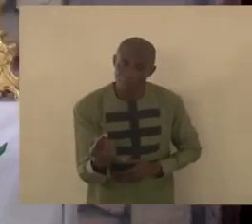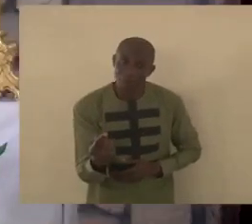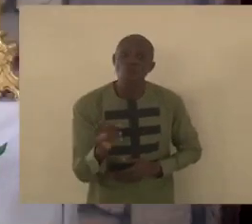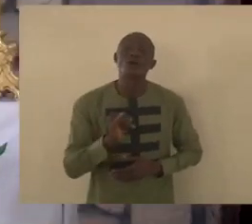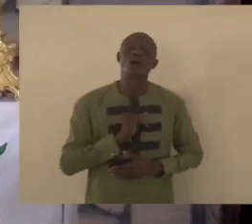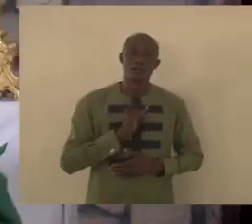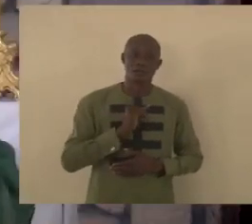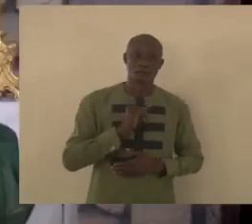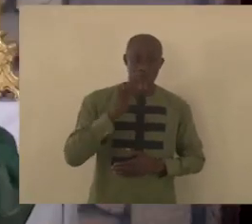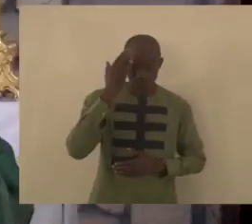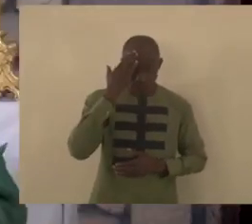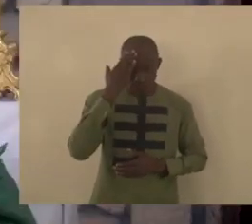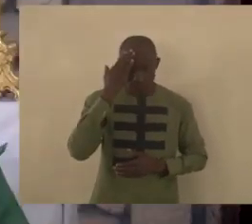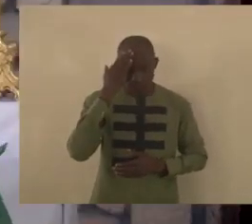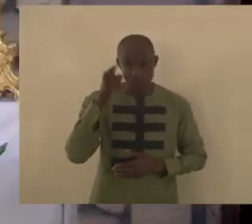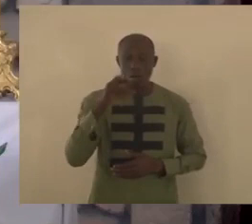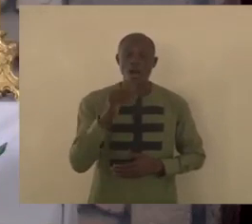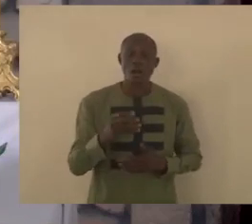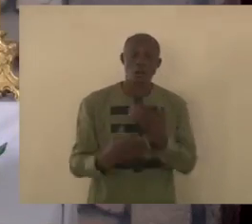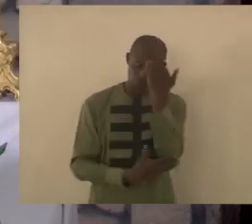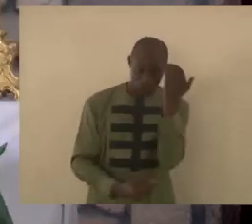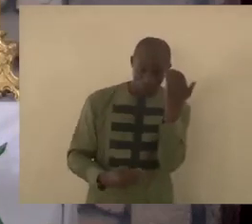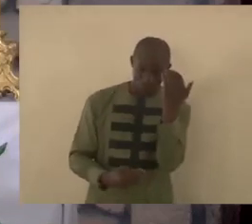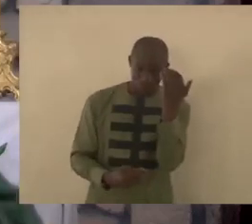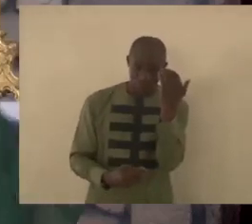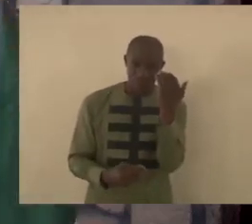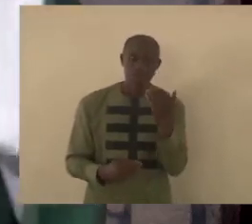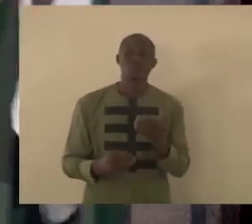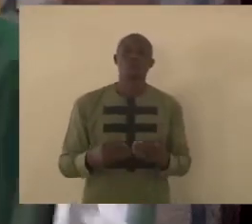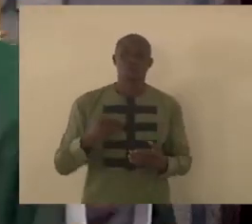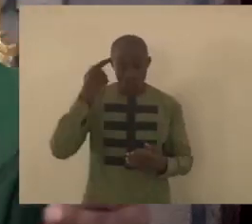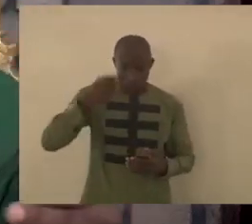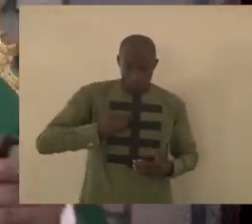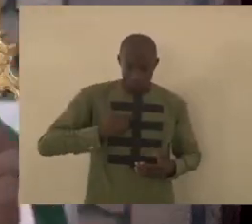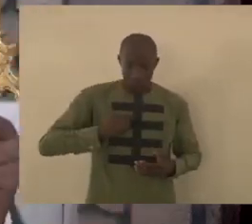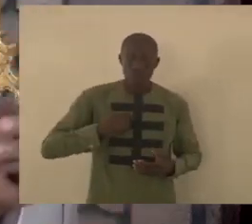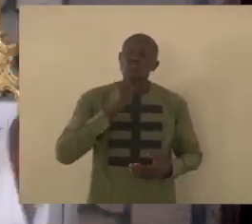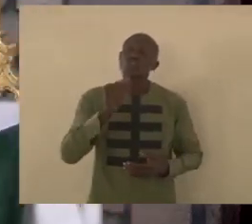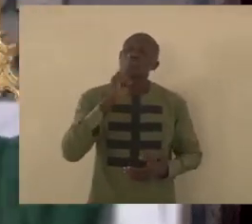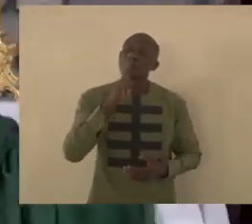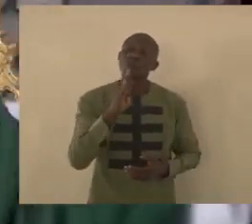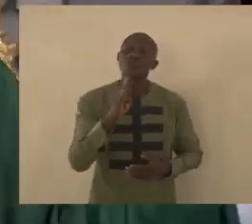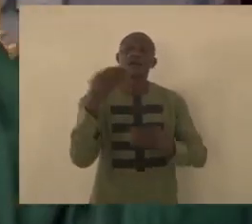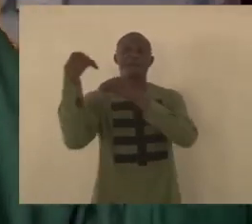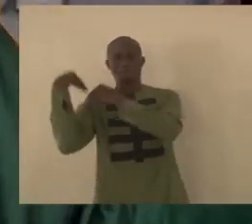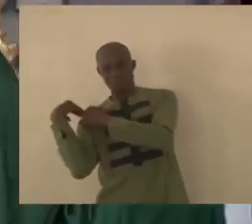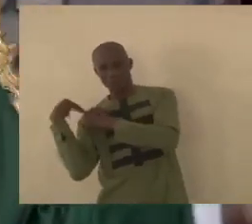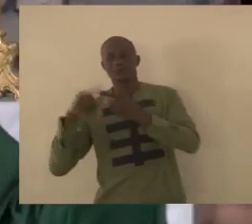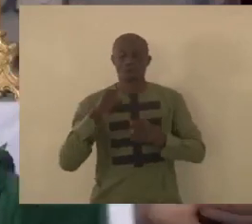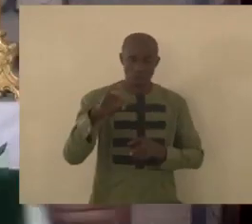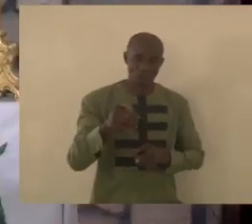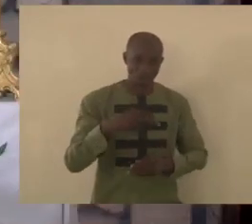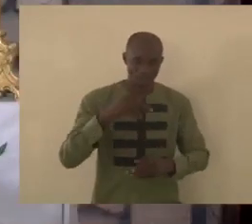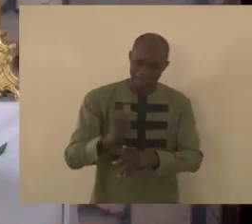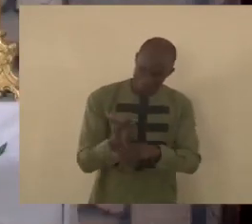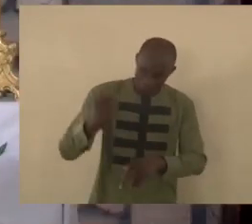reading? I know that you were poor, and in order not to become a burden to you, I had to labor for myself